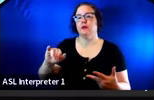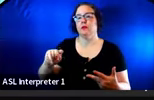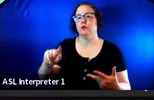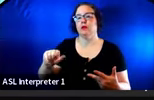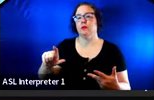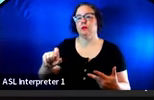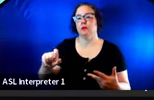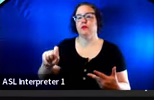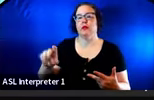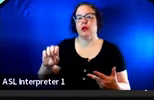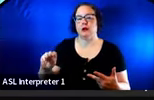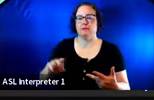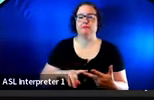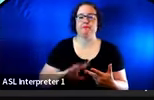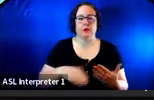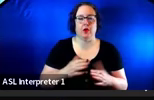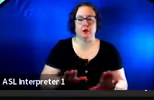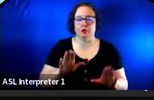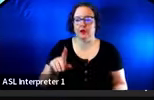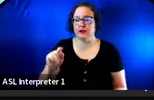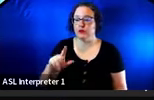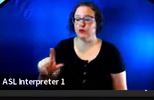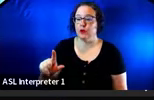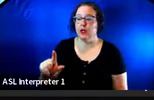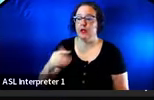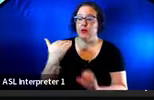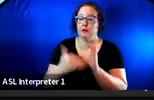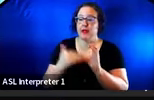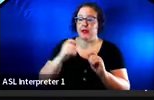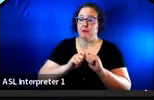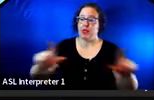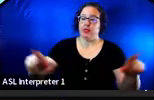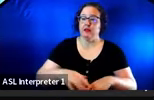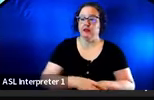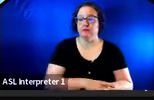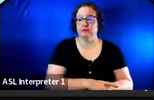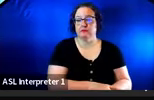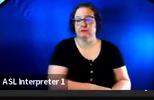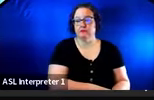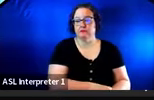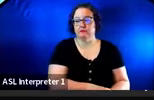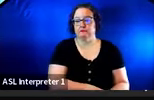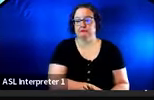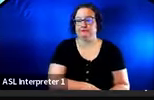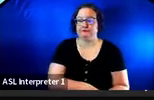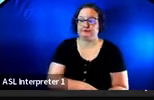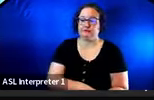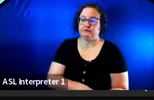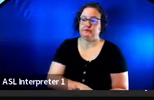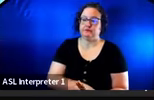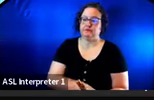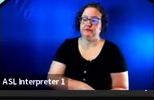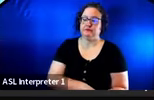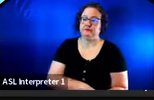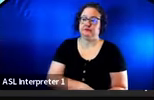All great places. And Terrell, I'm putting my email into the chat. You asked if there's any way to